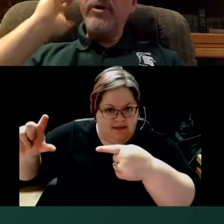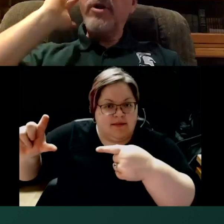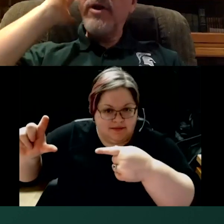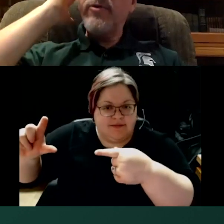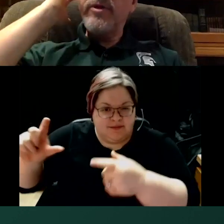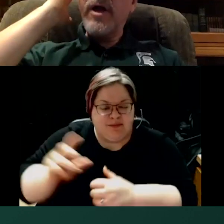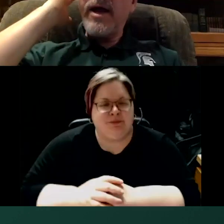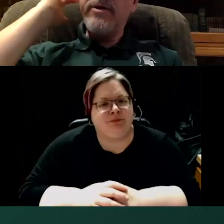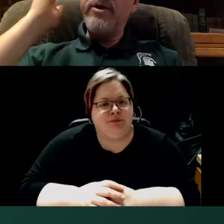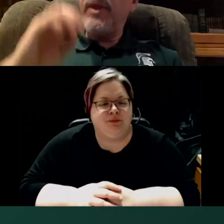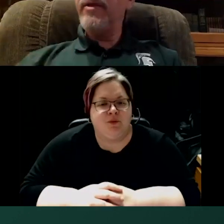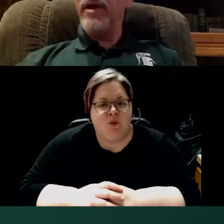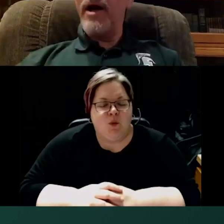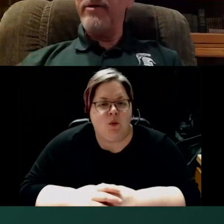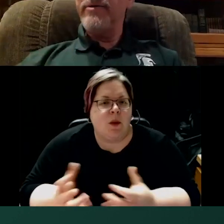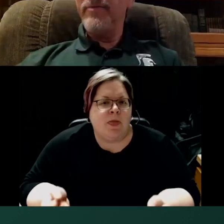But the strength of the tide